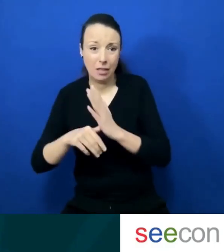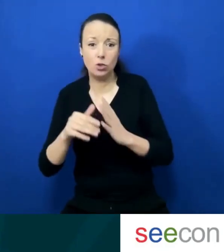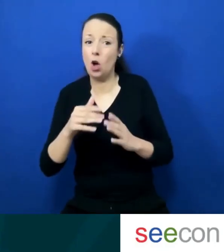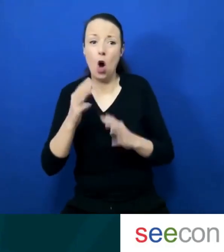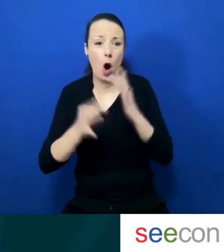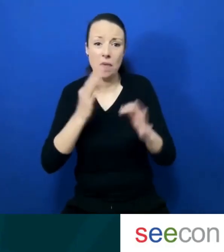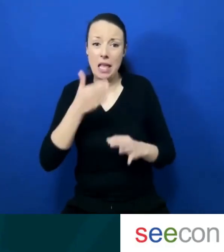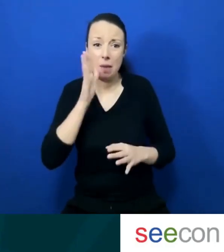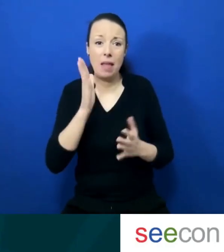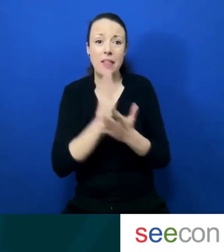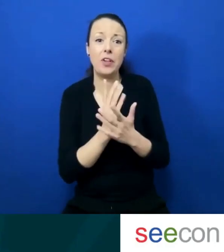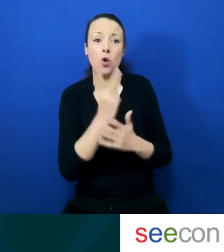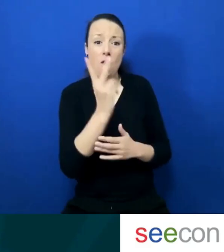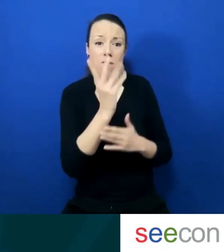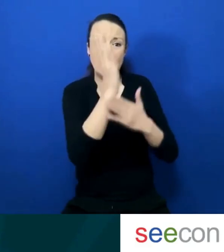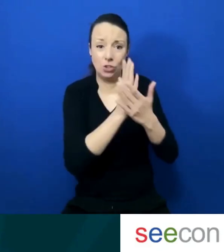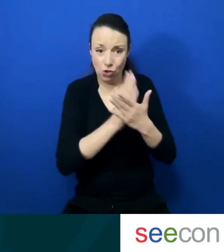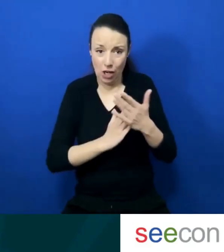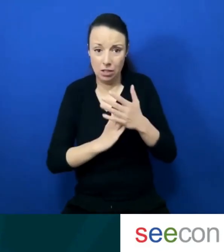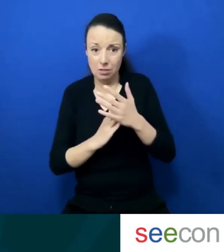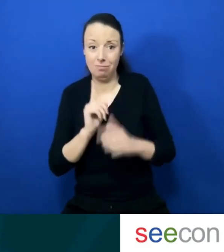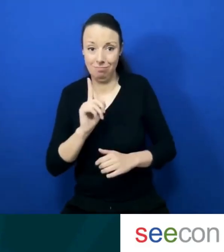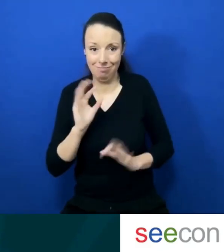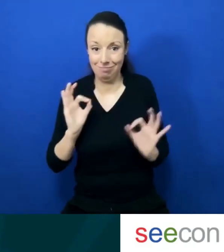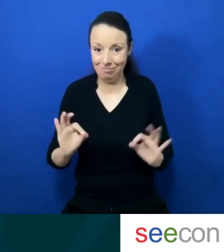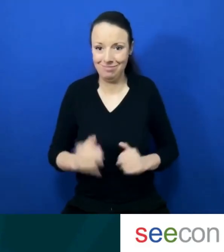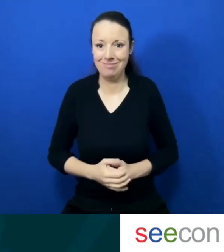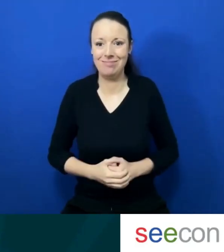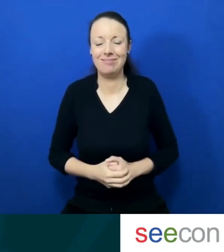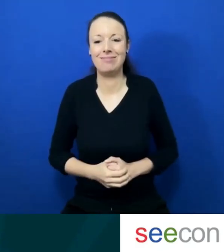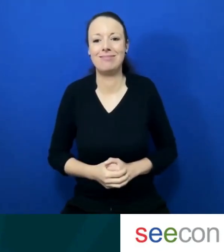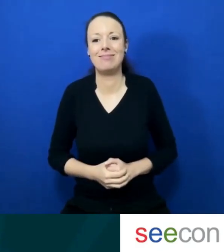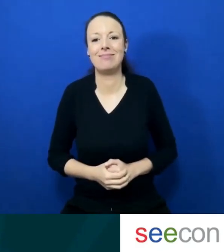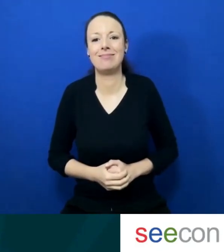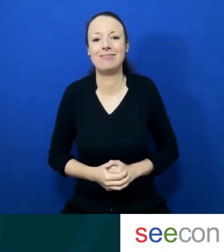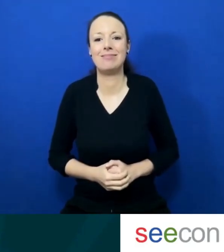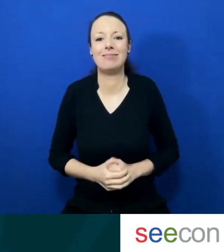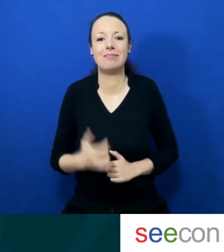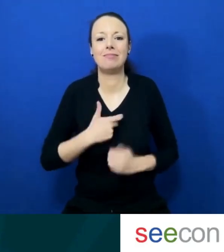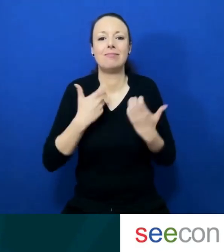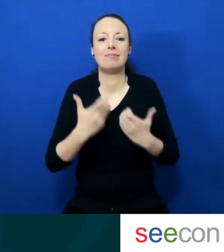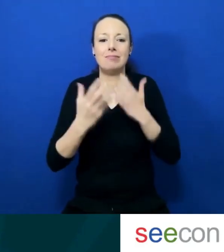So I just need to be able to share my screen.